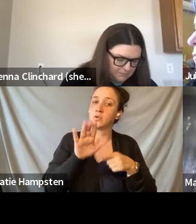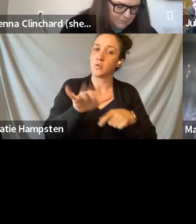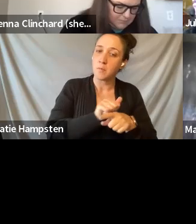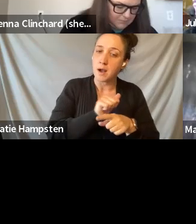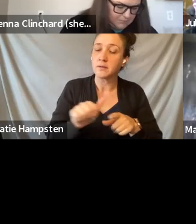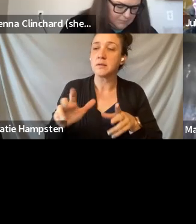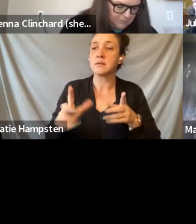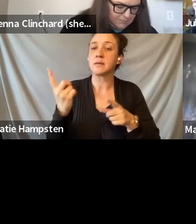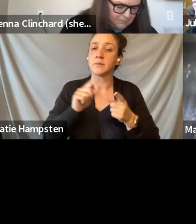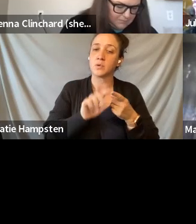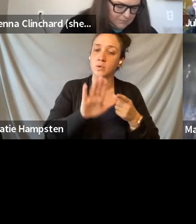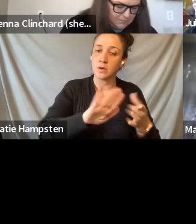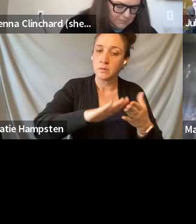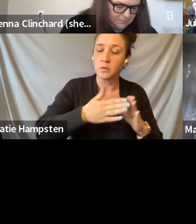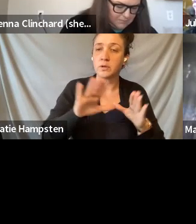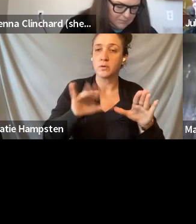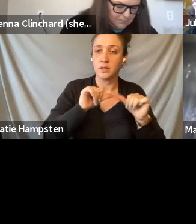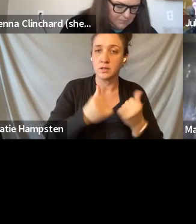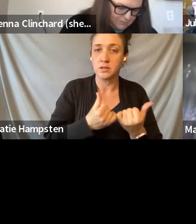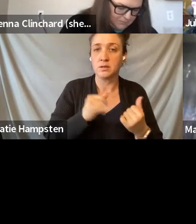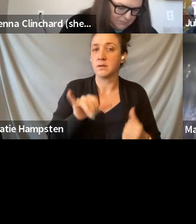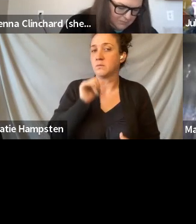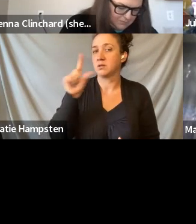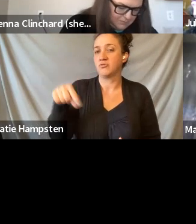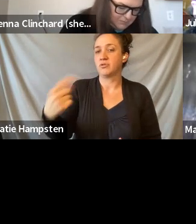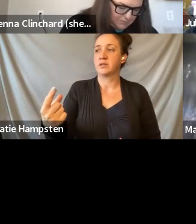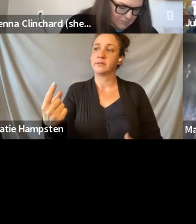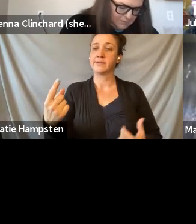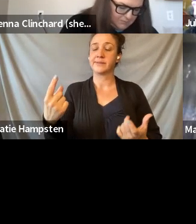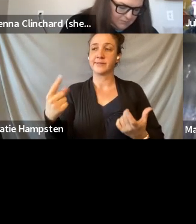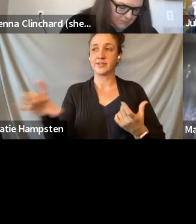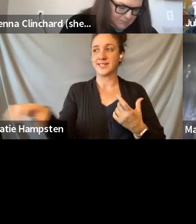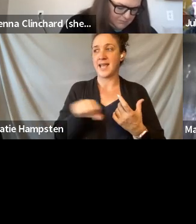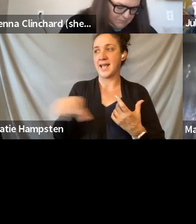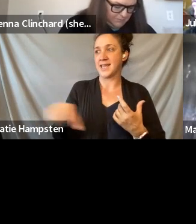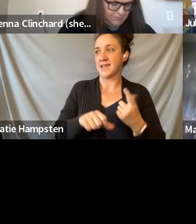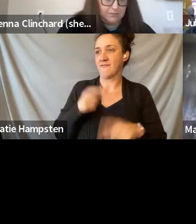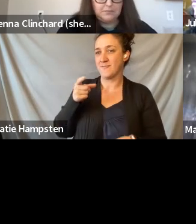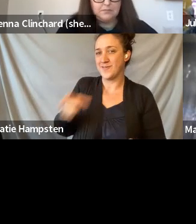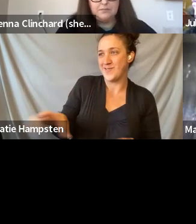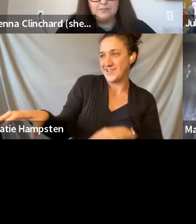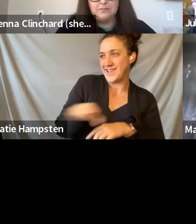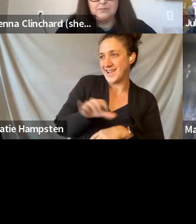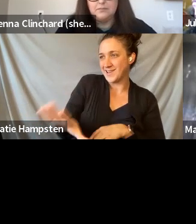and community, that it wasn't just a sort of taking from you and taking your